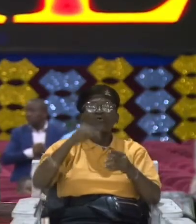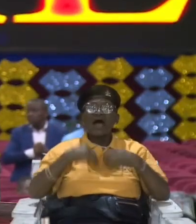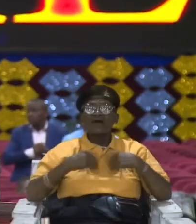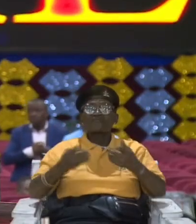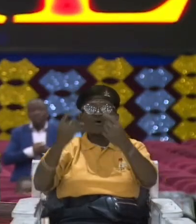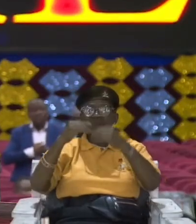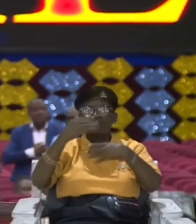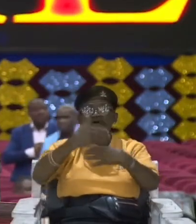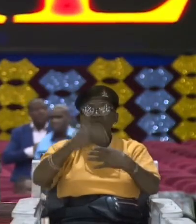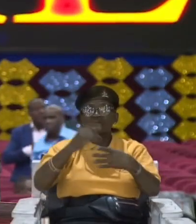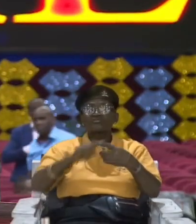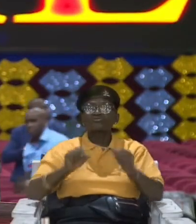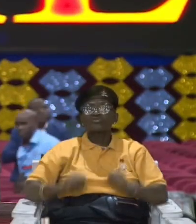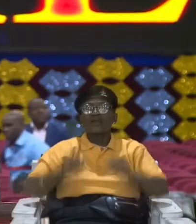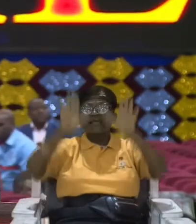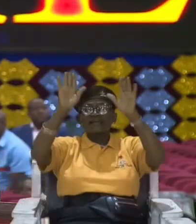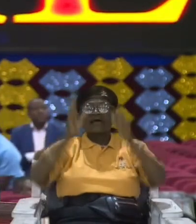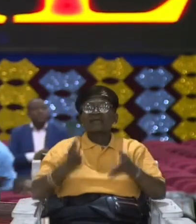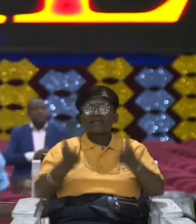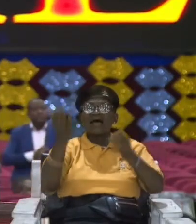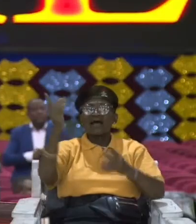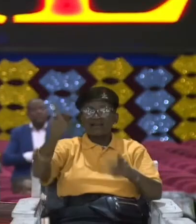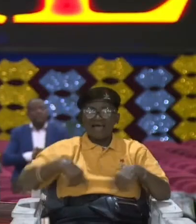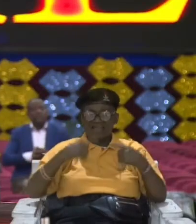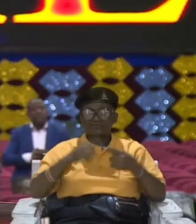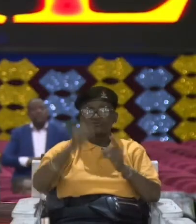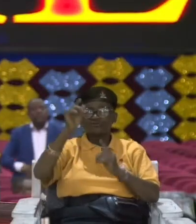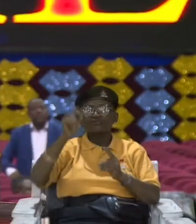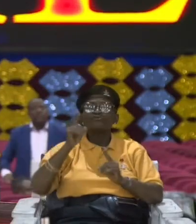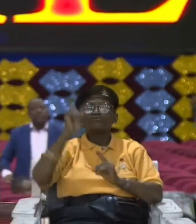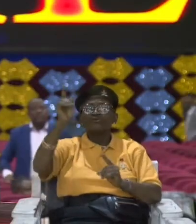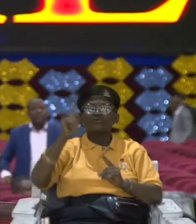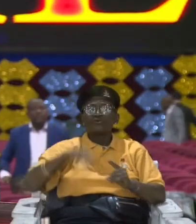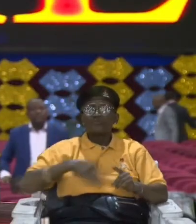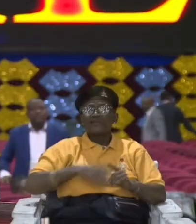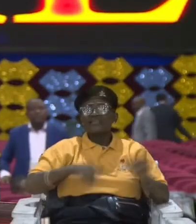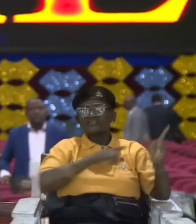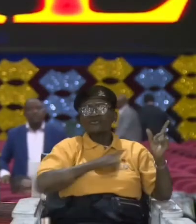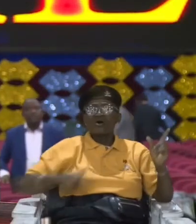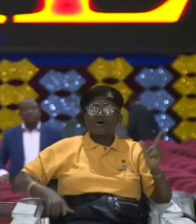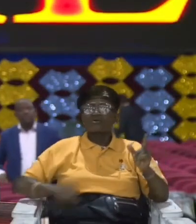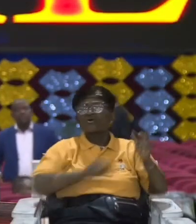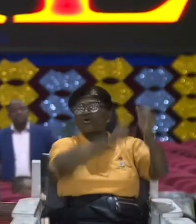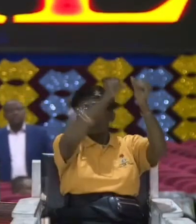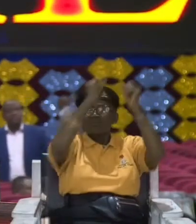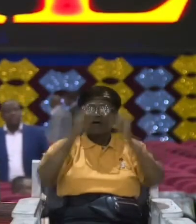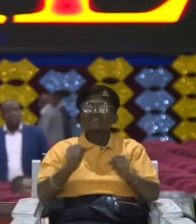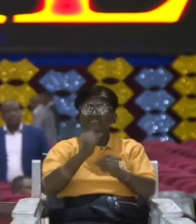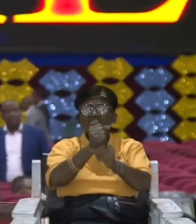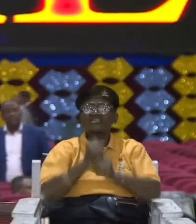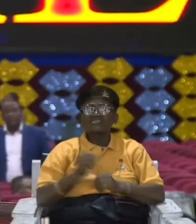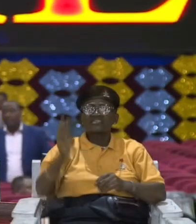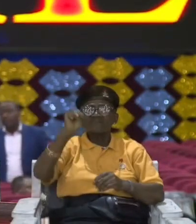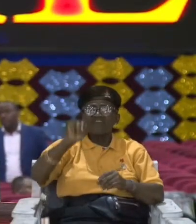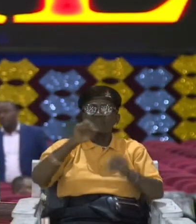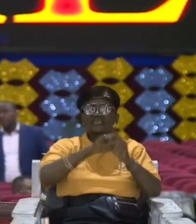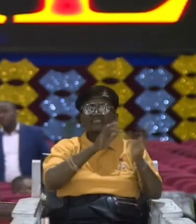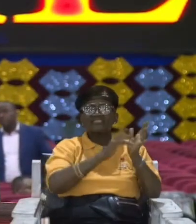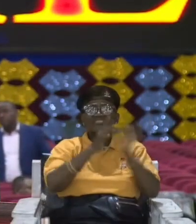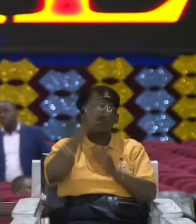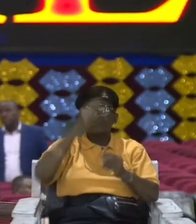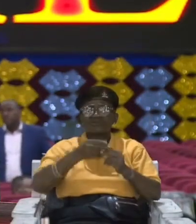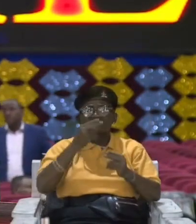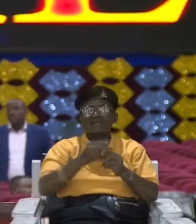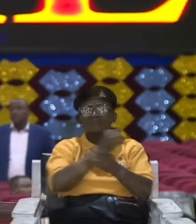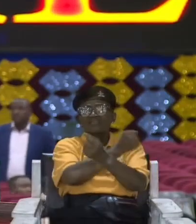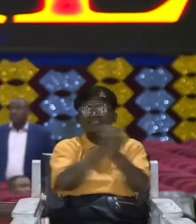lives to you. Please, Lord God Almighty, receive them in Jesus' name.